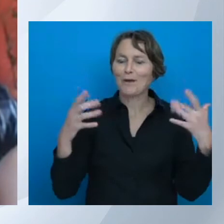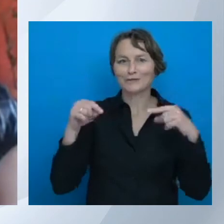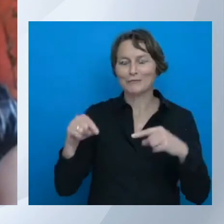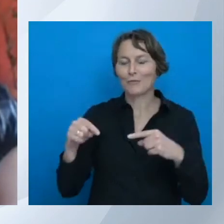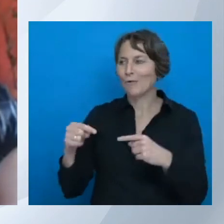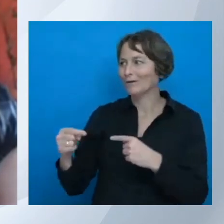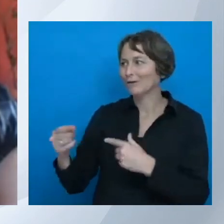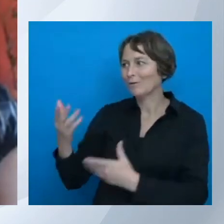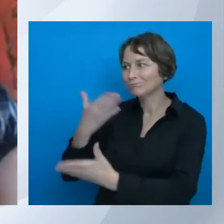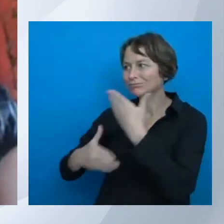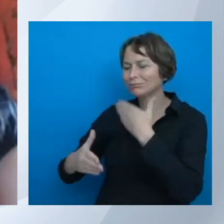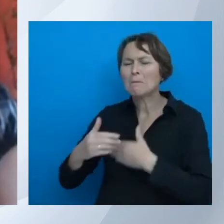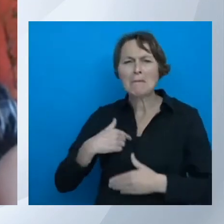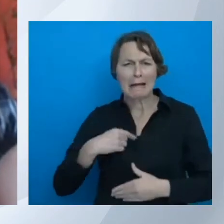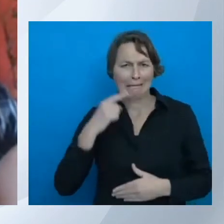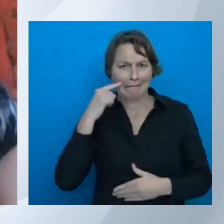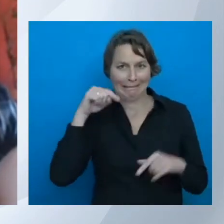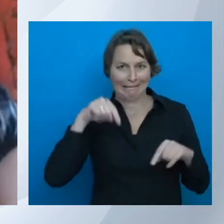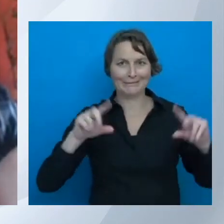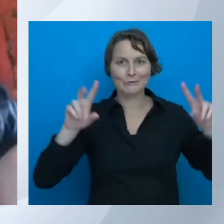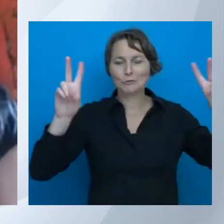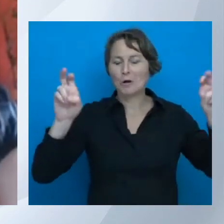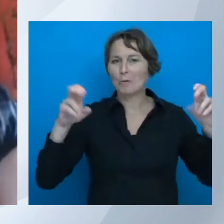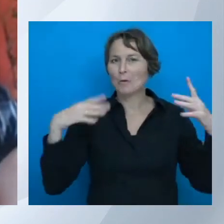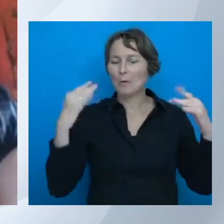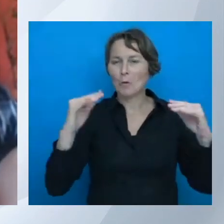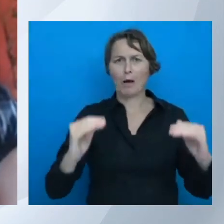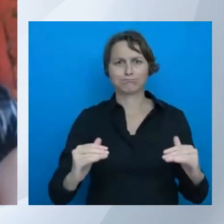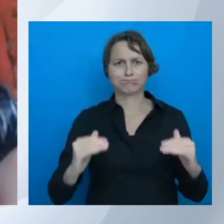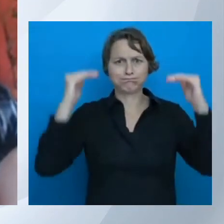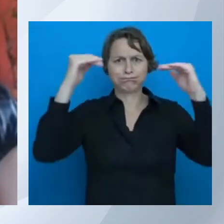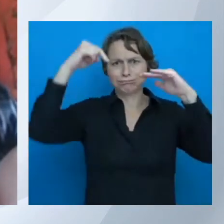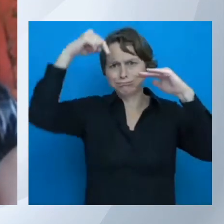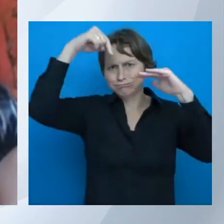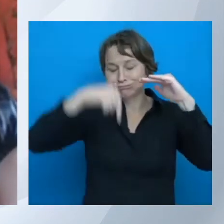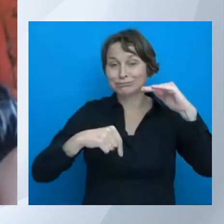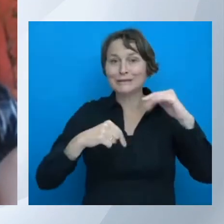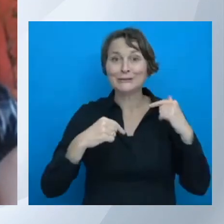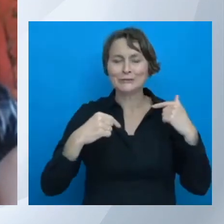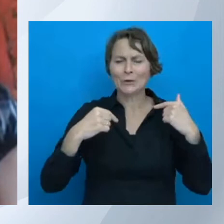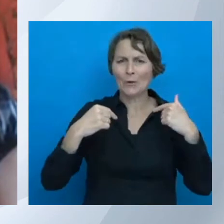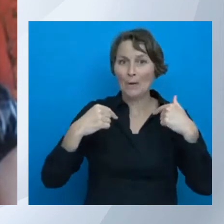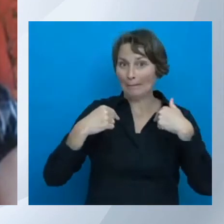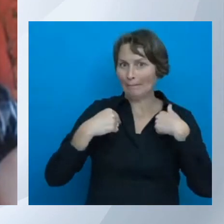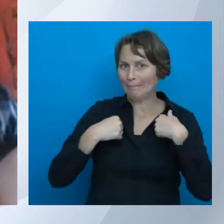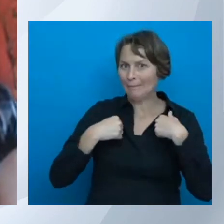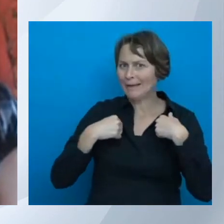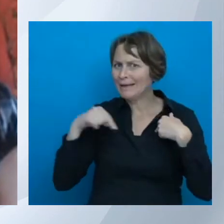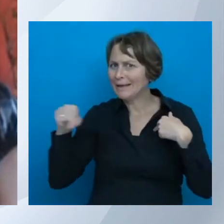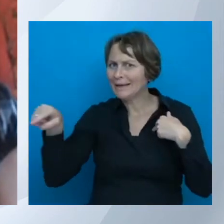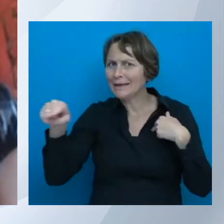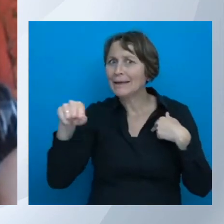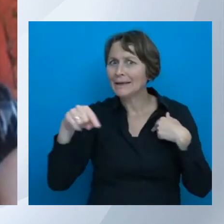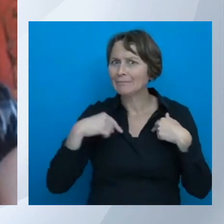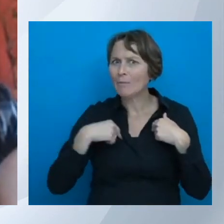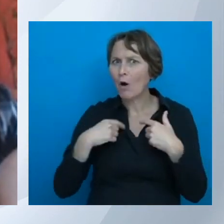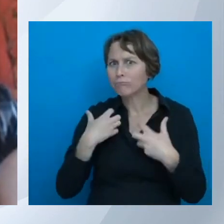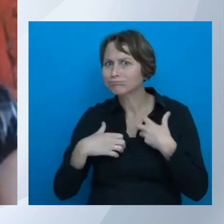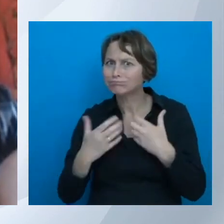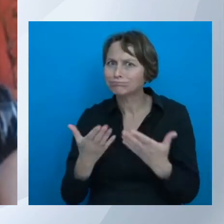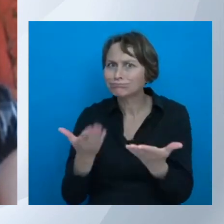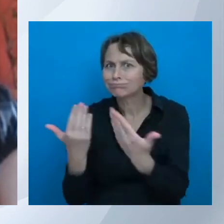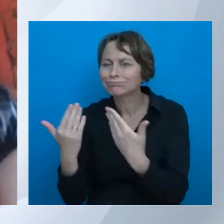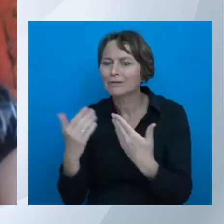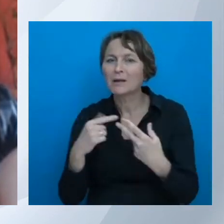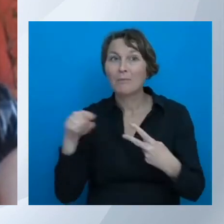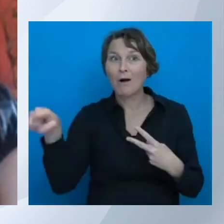topic, and well, just like me, maybe other people are also very interested in this, but it seems quite difficult to